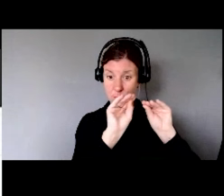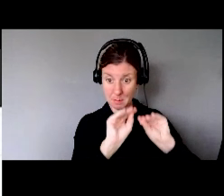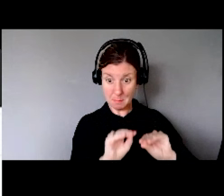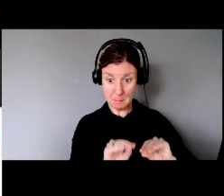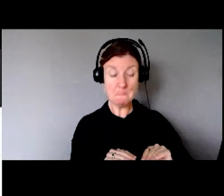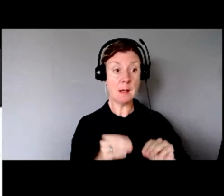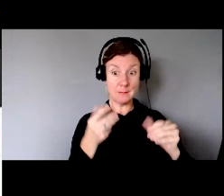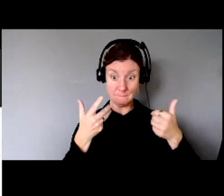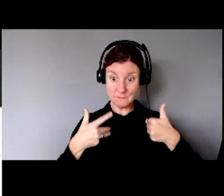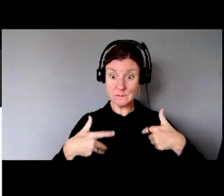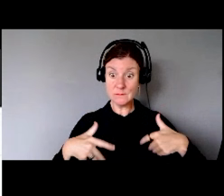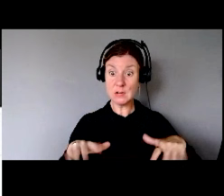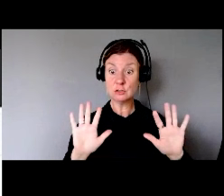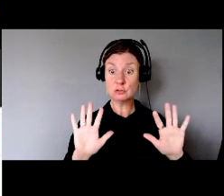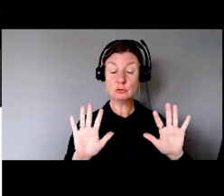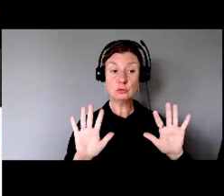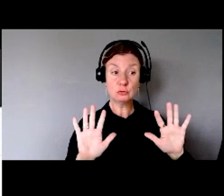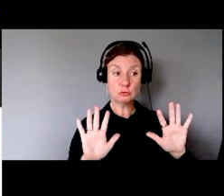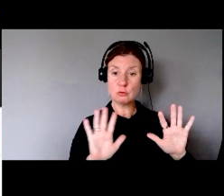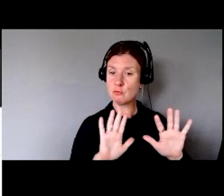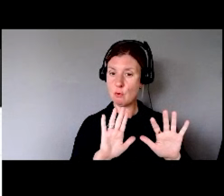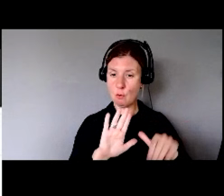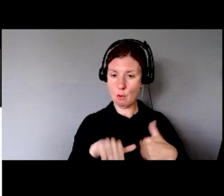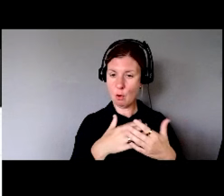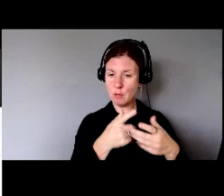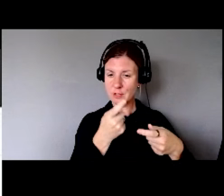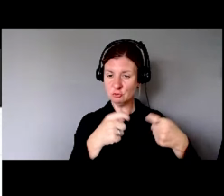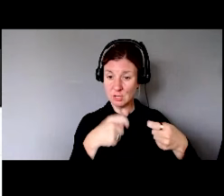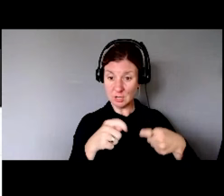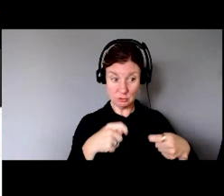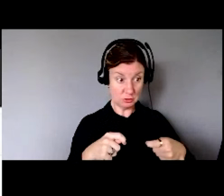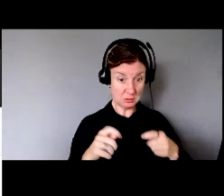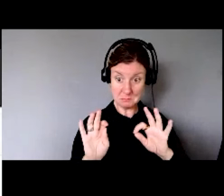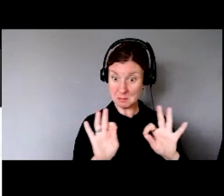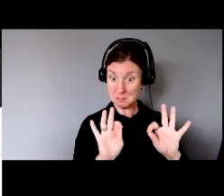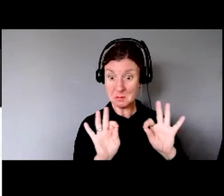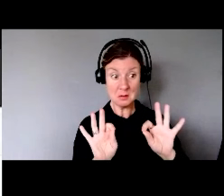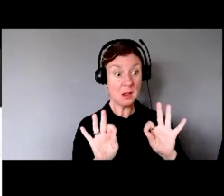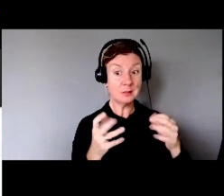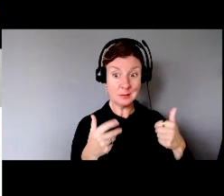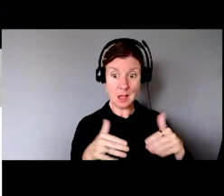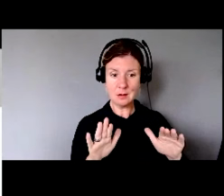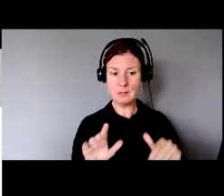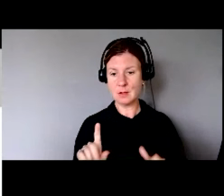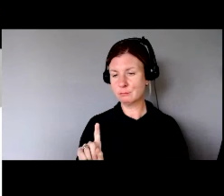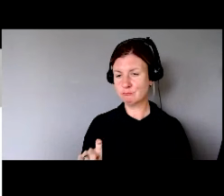artist profile and applied the changes that are necessary, make sure to click Save My Work,